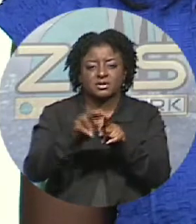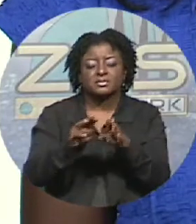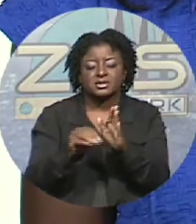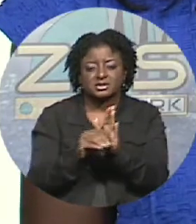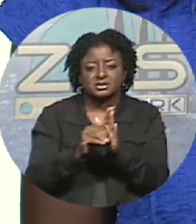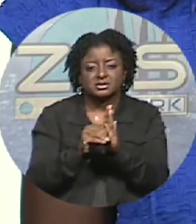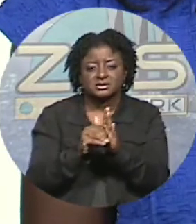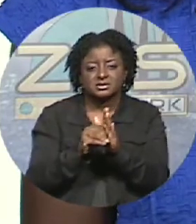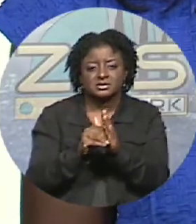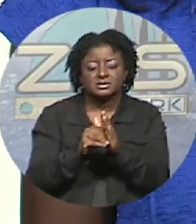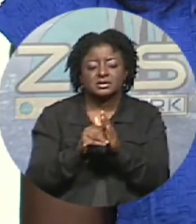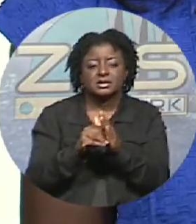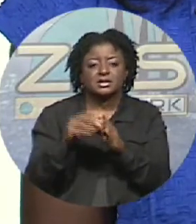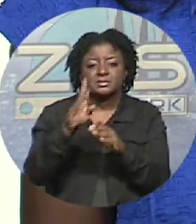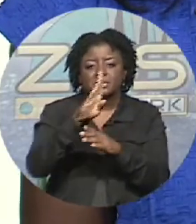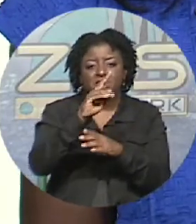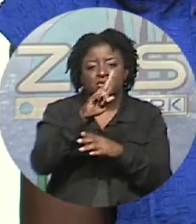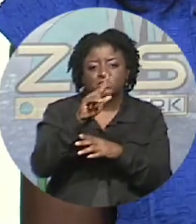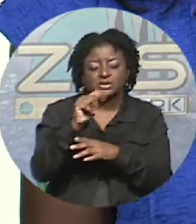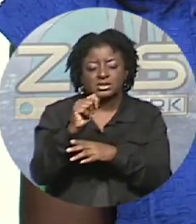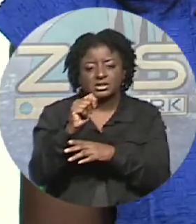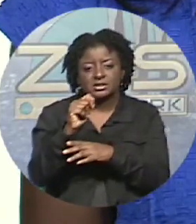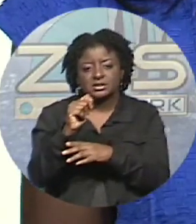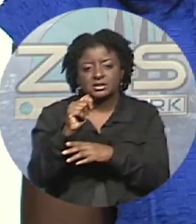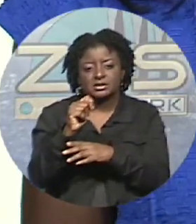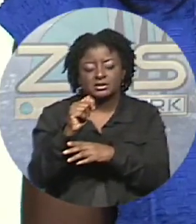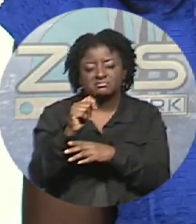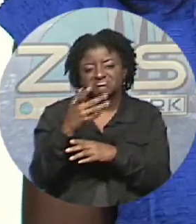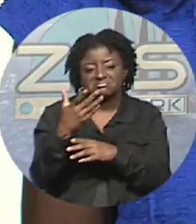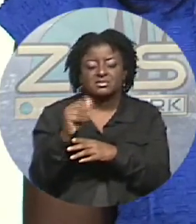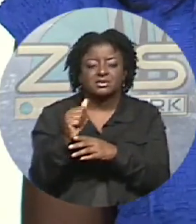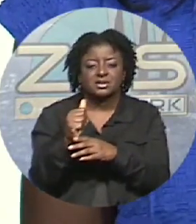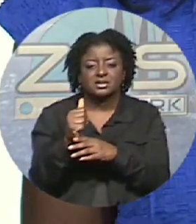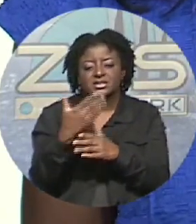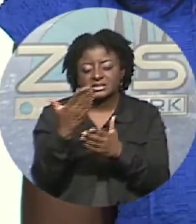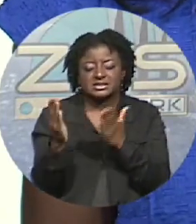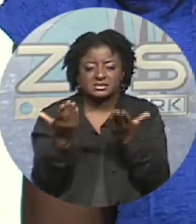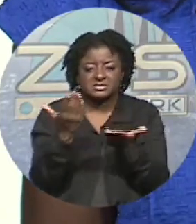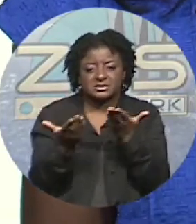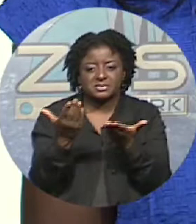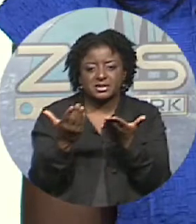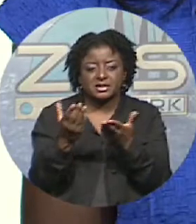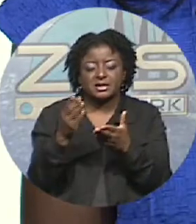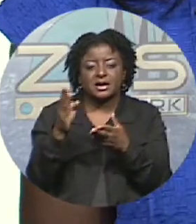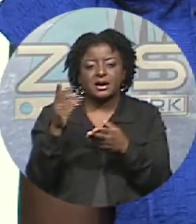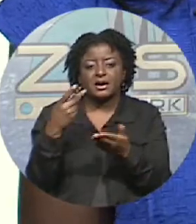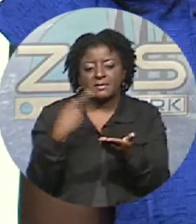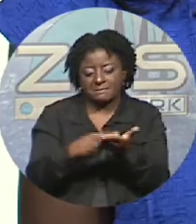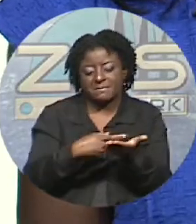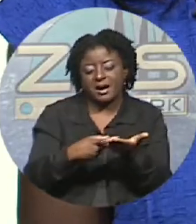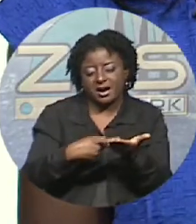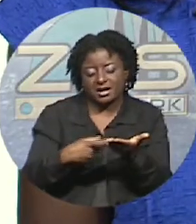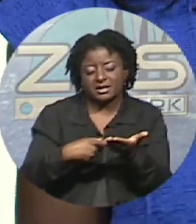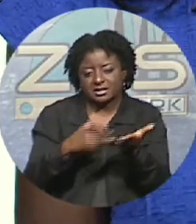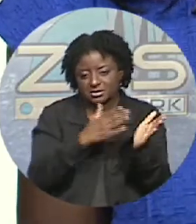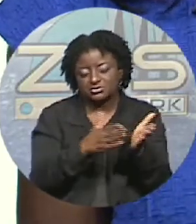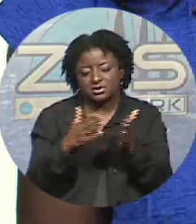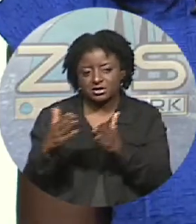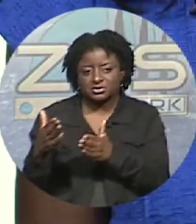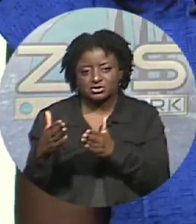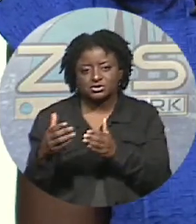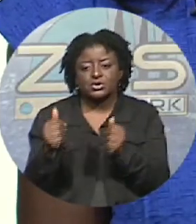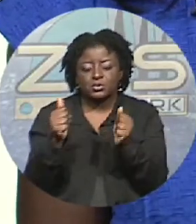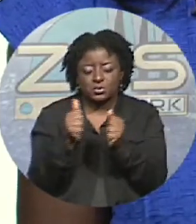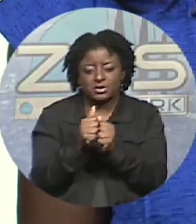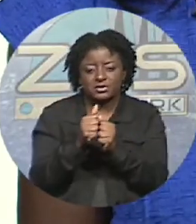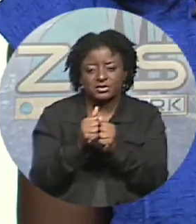the Public Managers Union, bringing to light what seems to be a bargaining trend. But with negotiations ongoing between the Bahamas